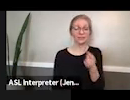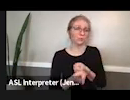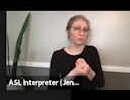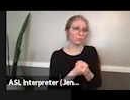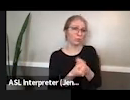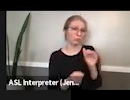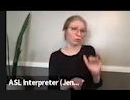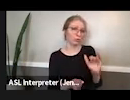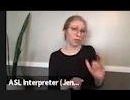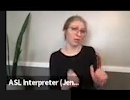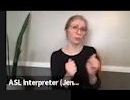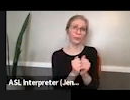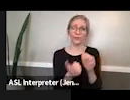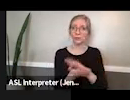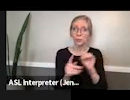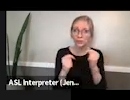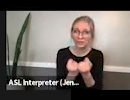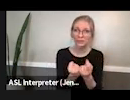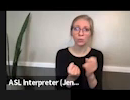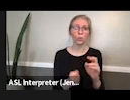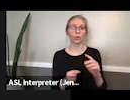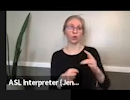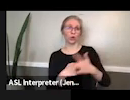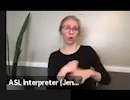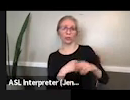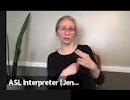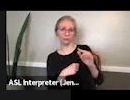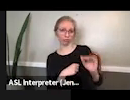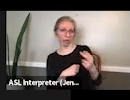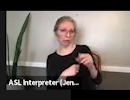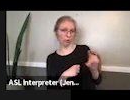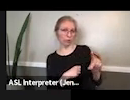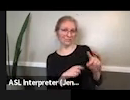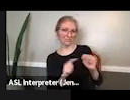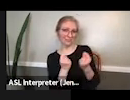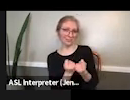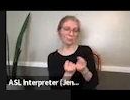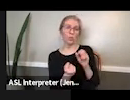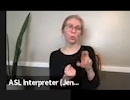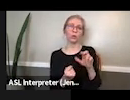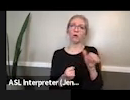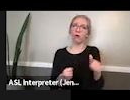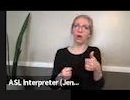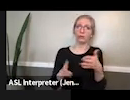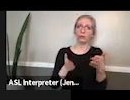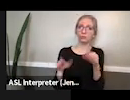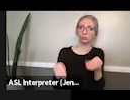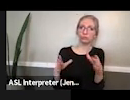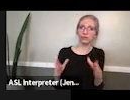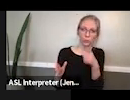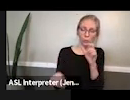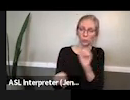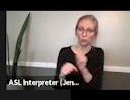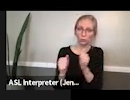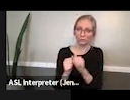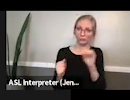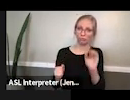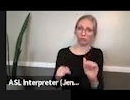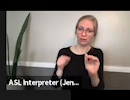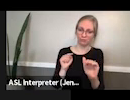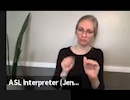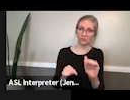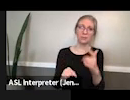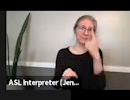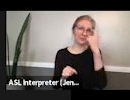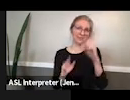school team or the early childhood team or the other service providers that are working with the child, because the state